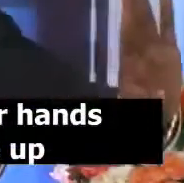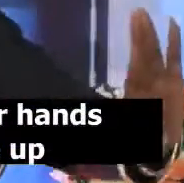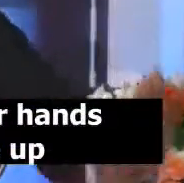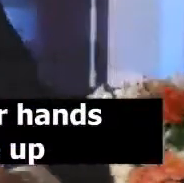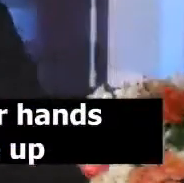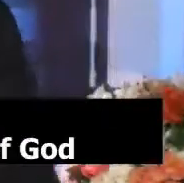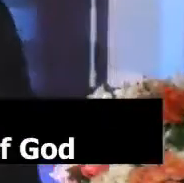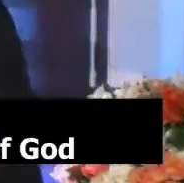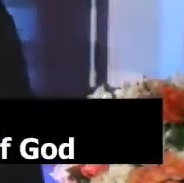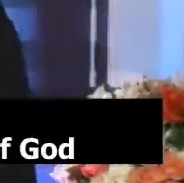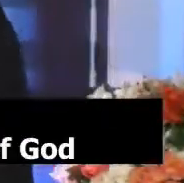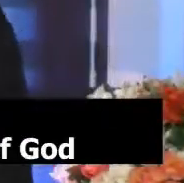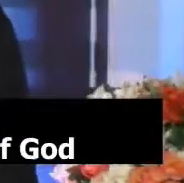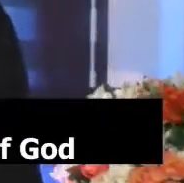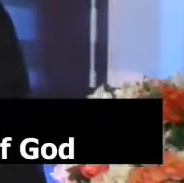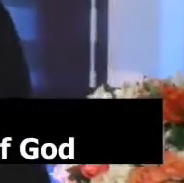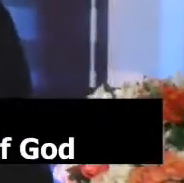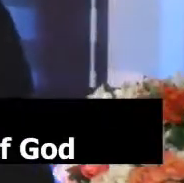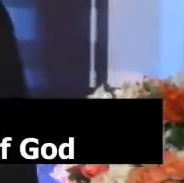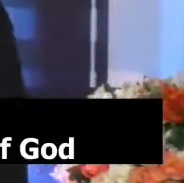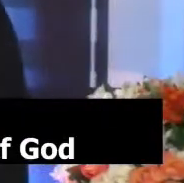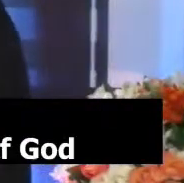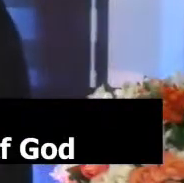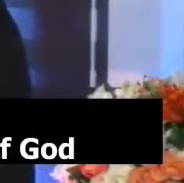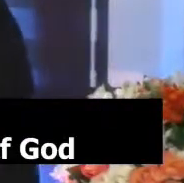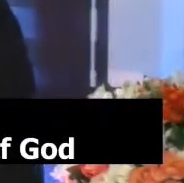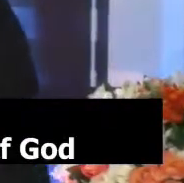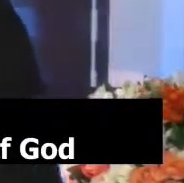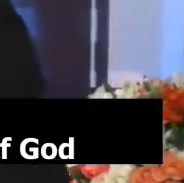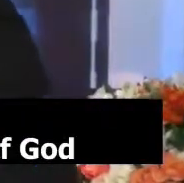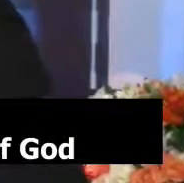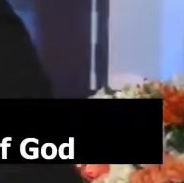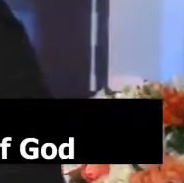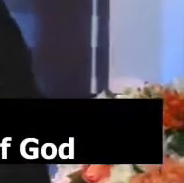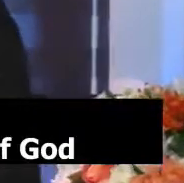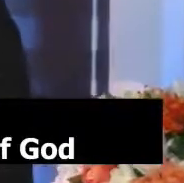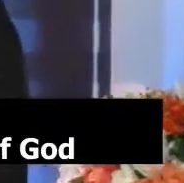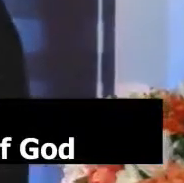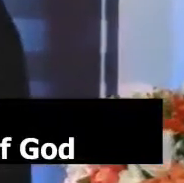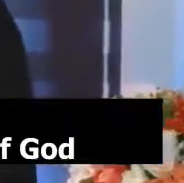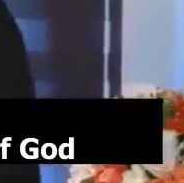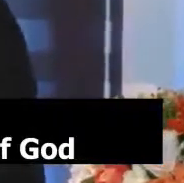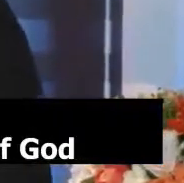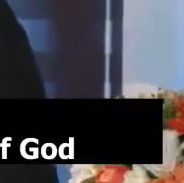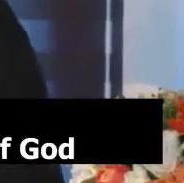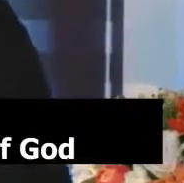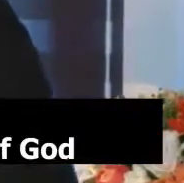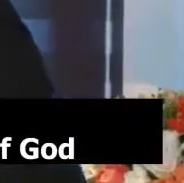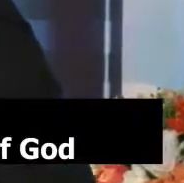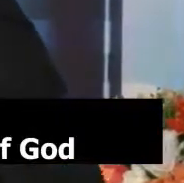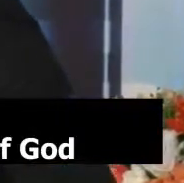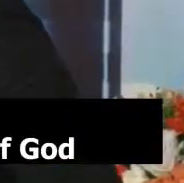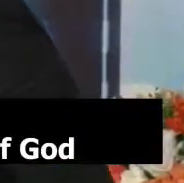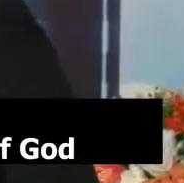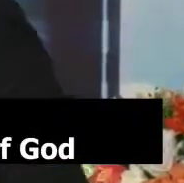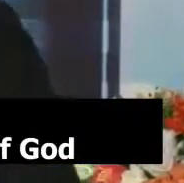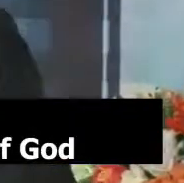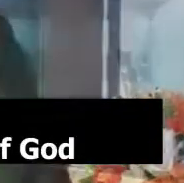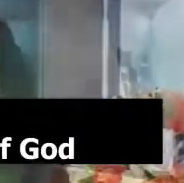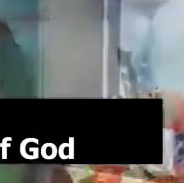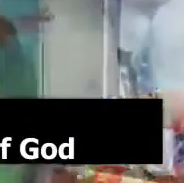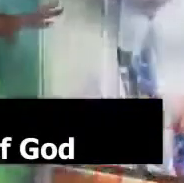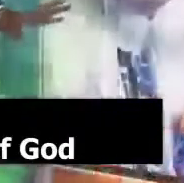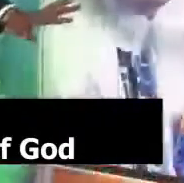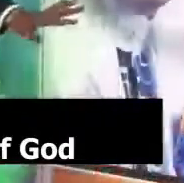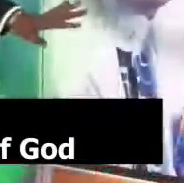up till I lay my head, oh, I will sing of